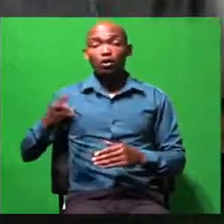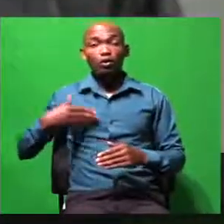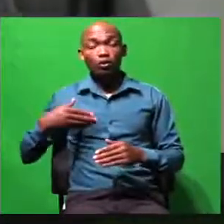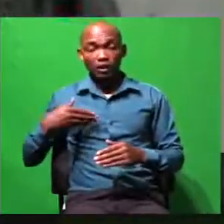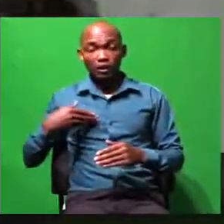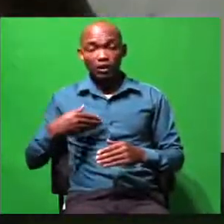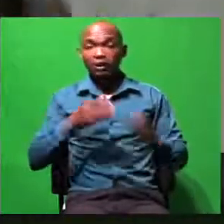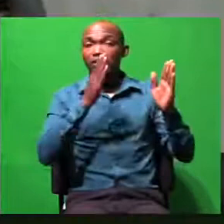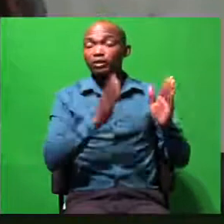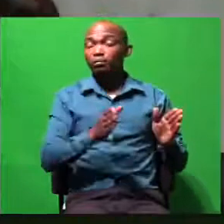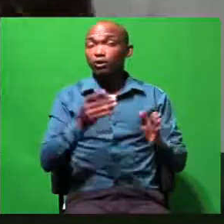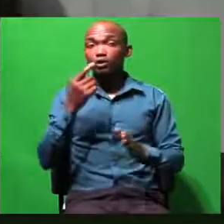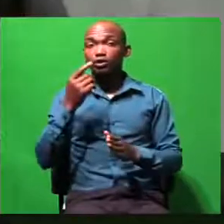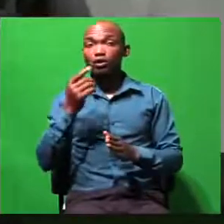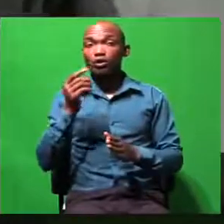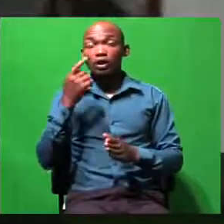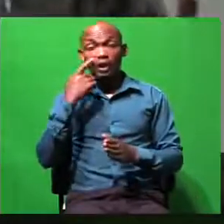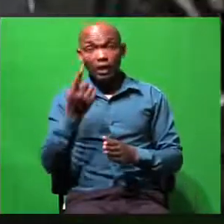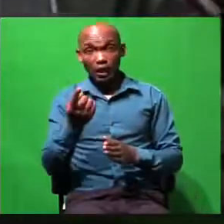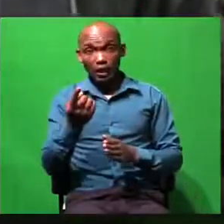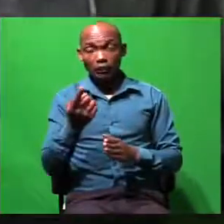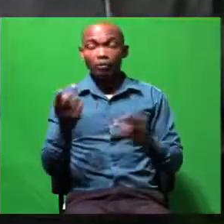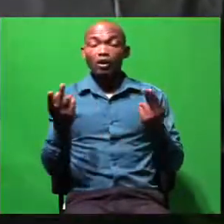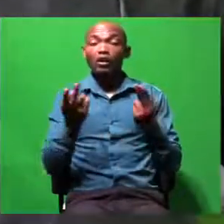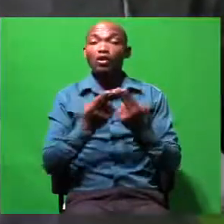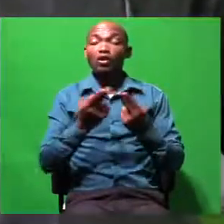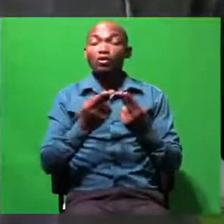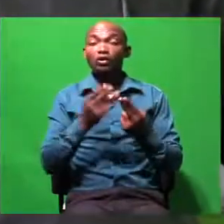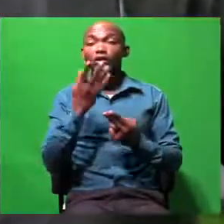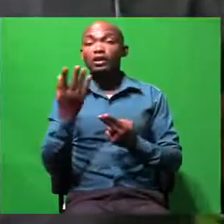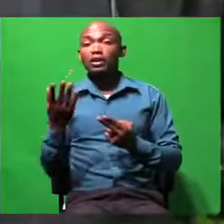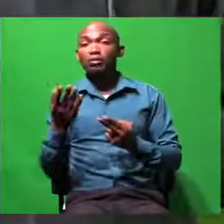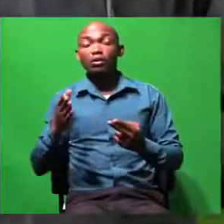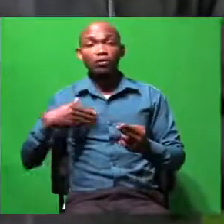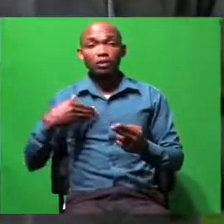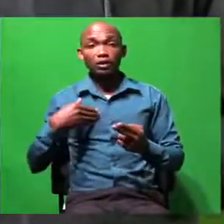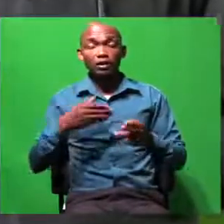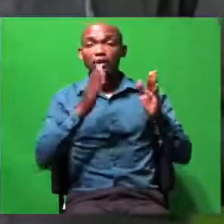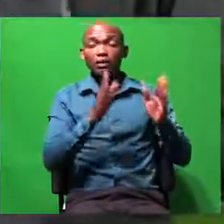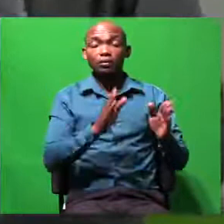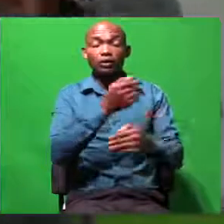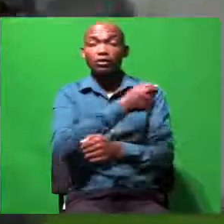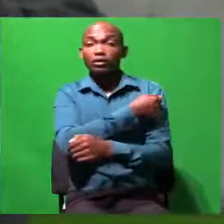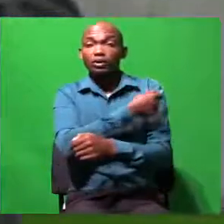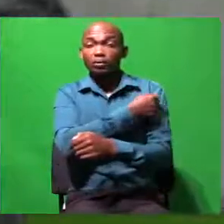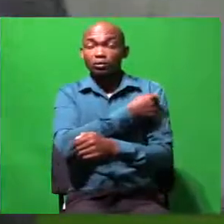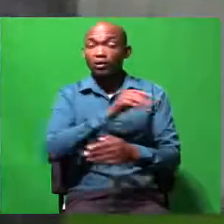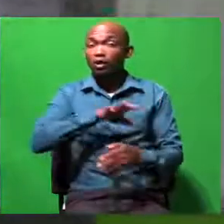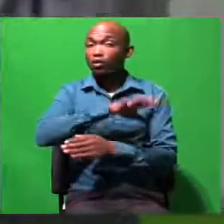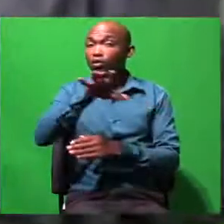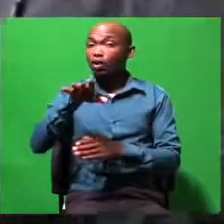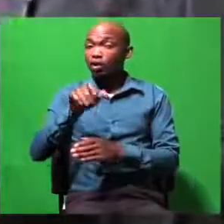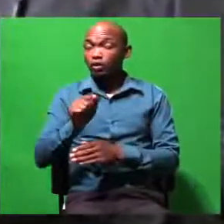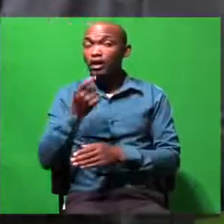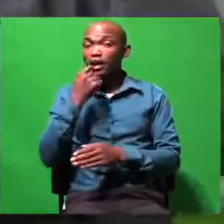care, a number of people who need special treatment or whatever. Those, I can tell you,